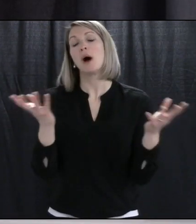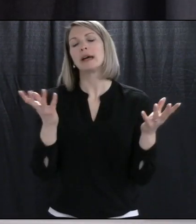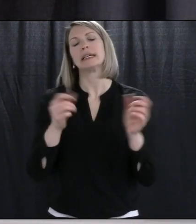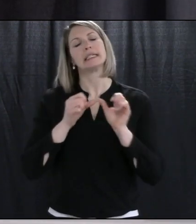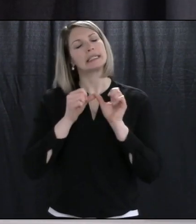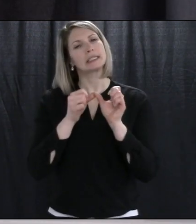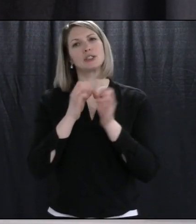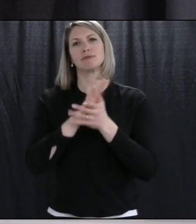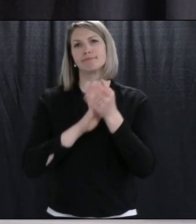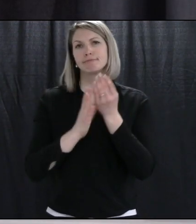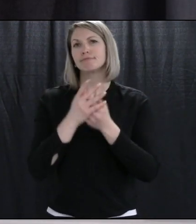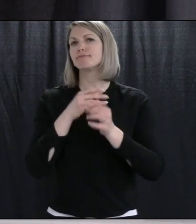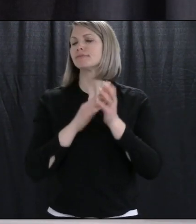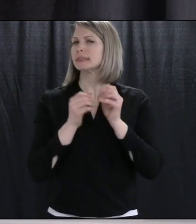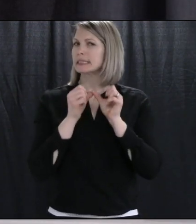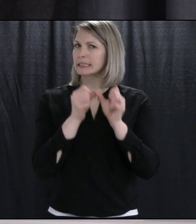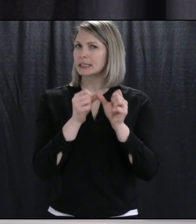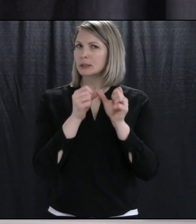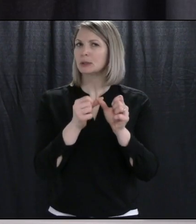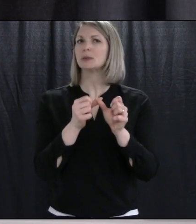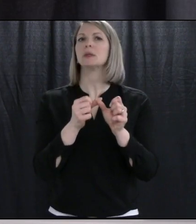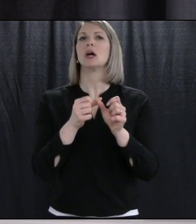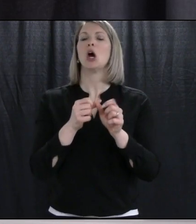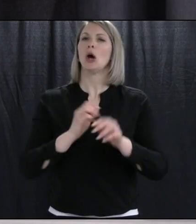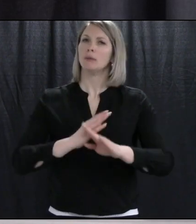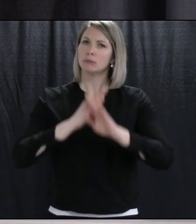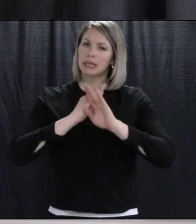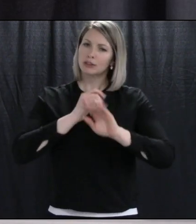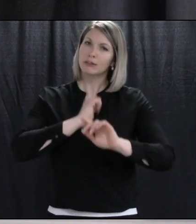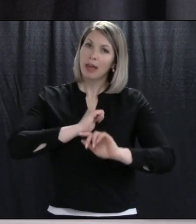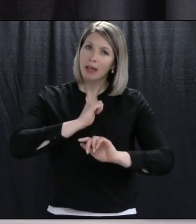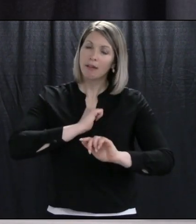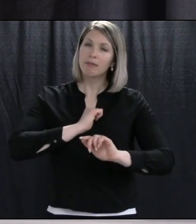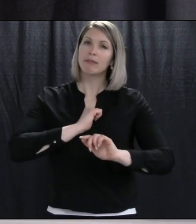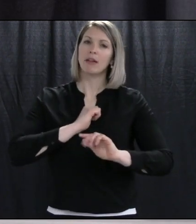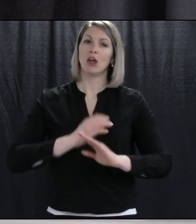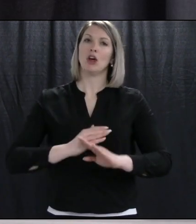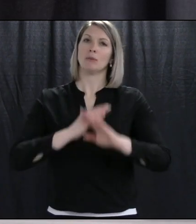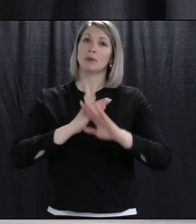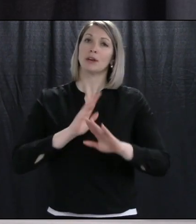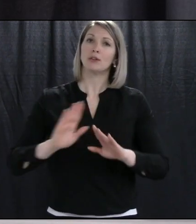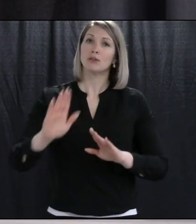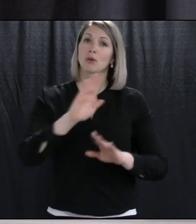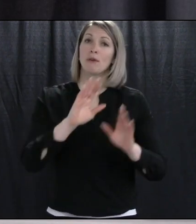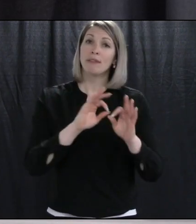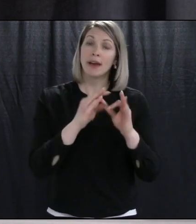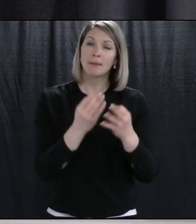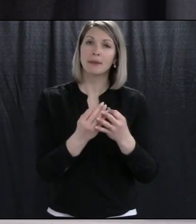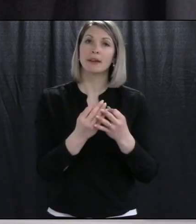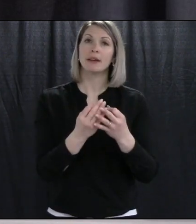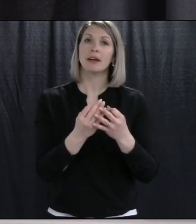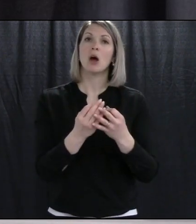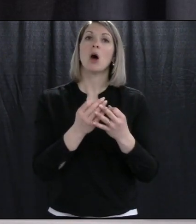resident and a citizen of this province to protect themselves, to protect their families, and to protect their loved ones